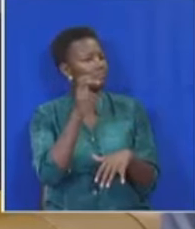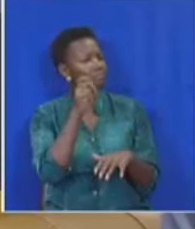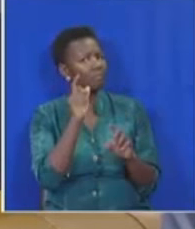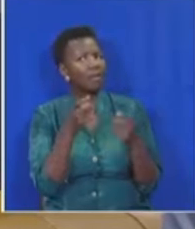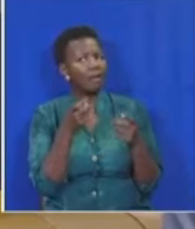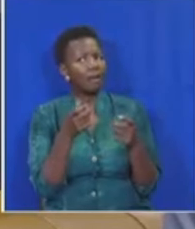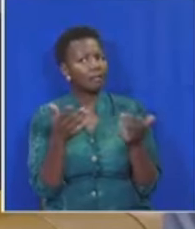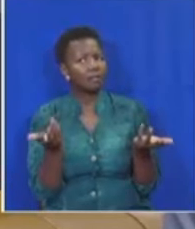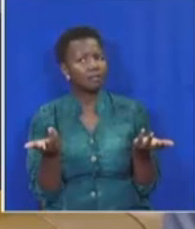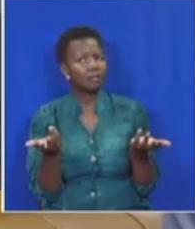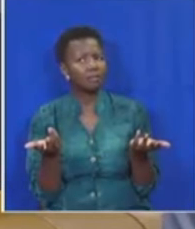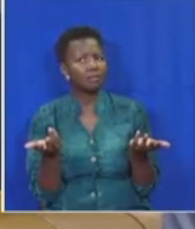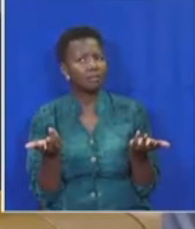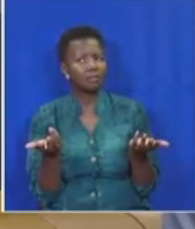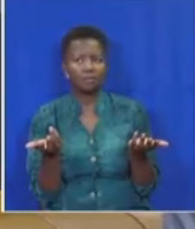Okay.